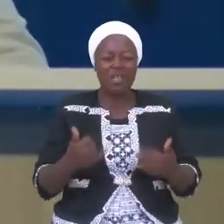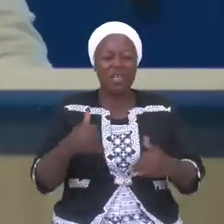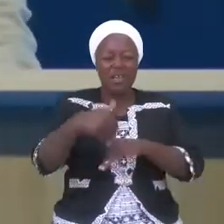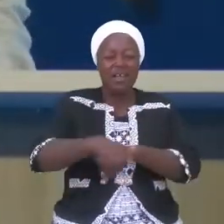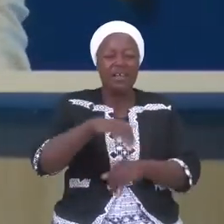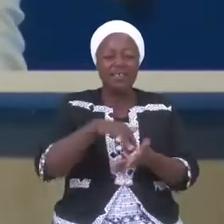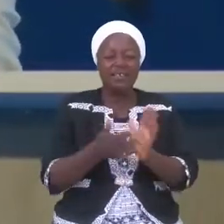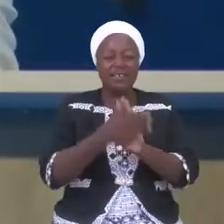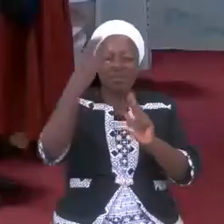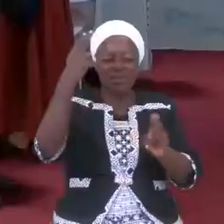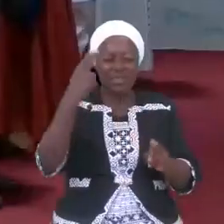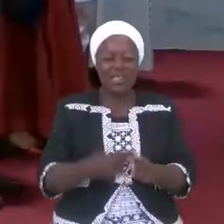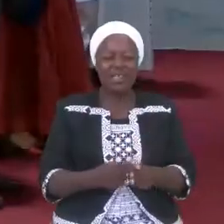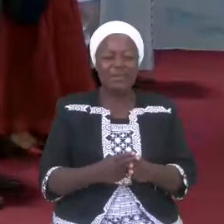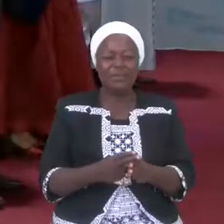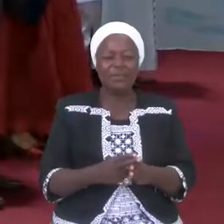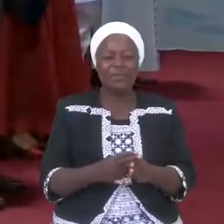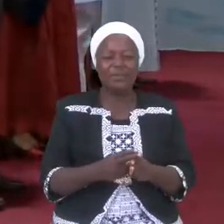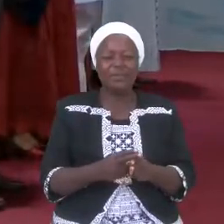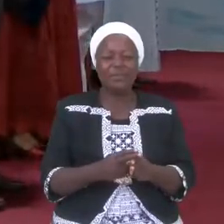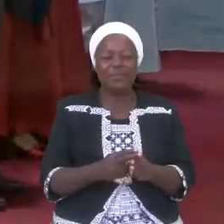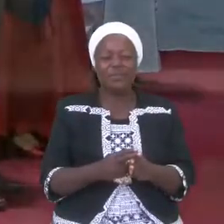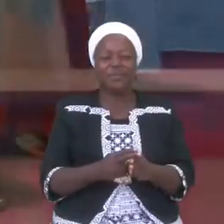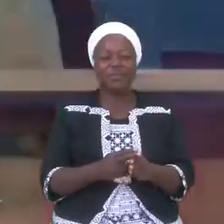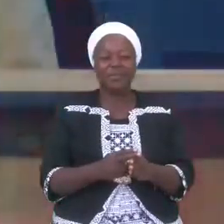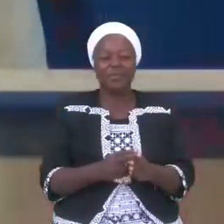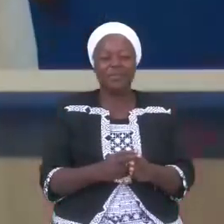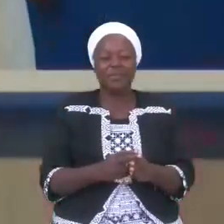in Jesus' name.